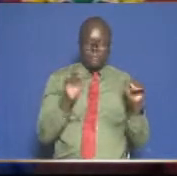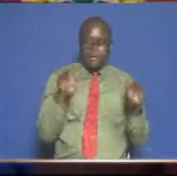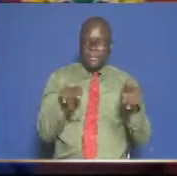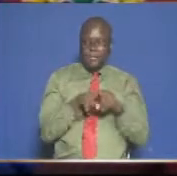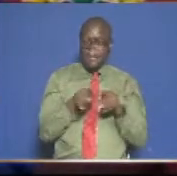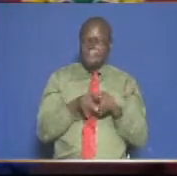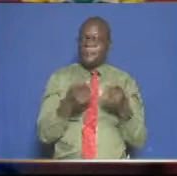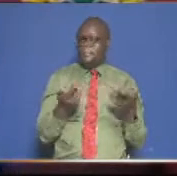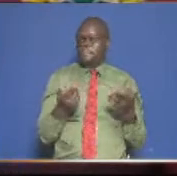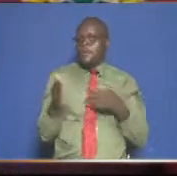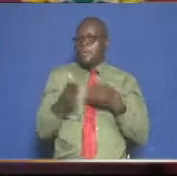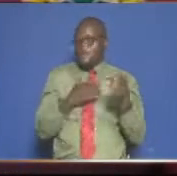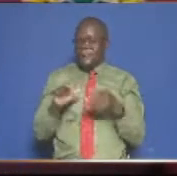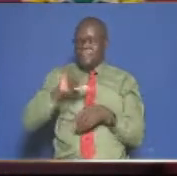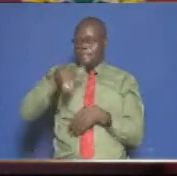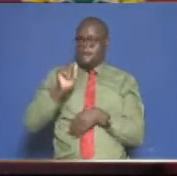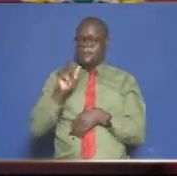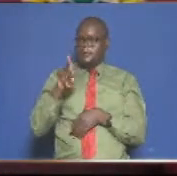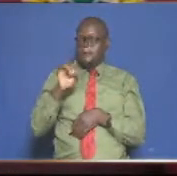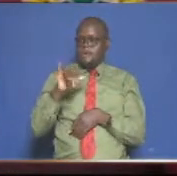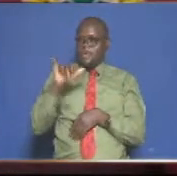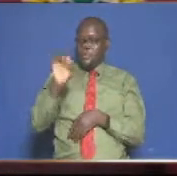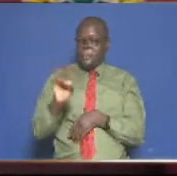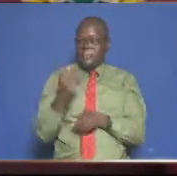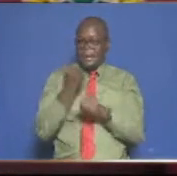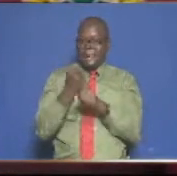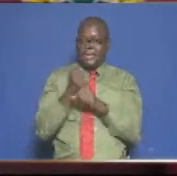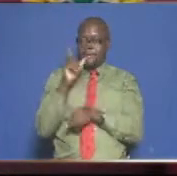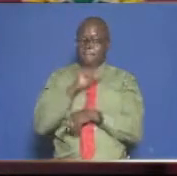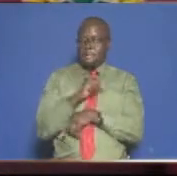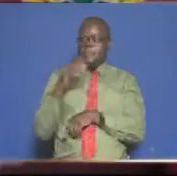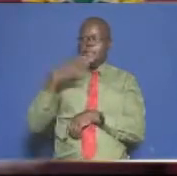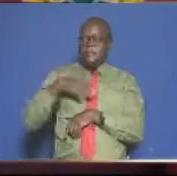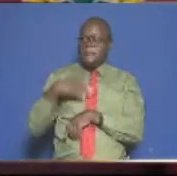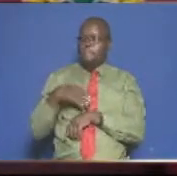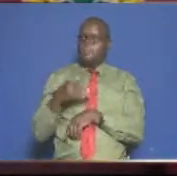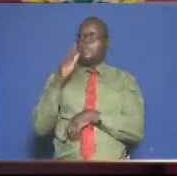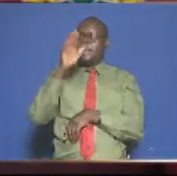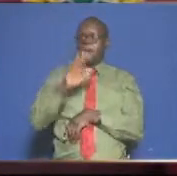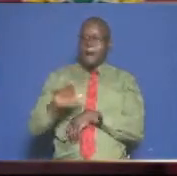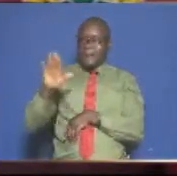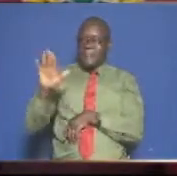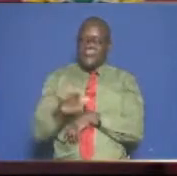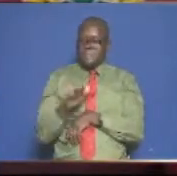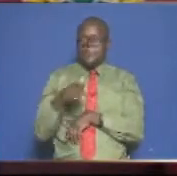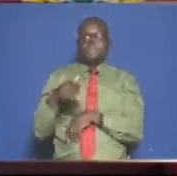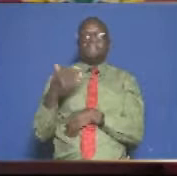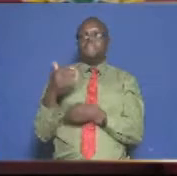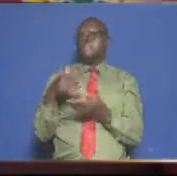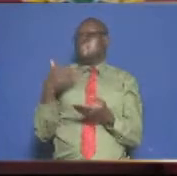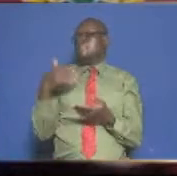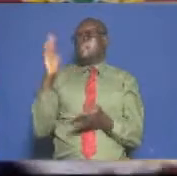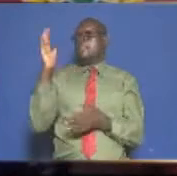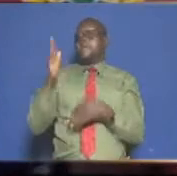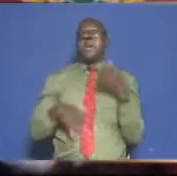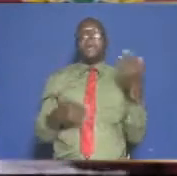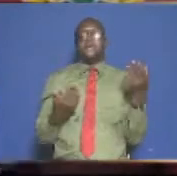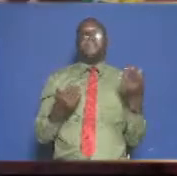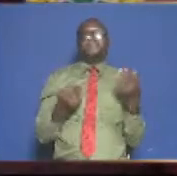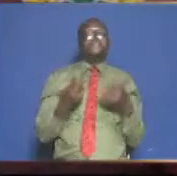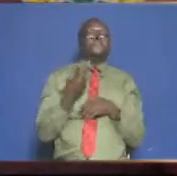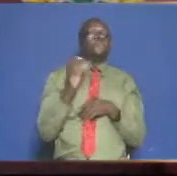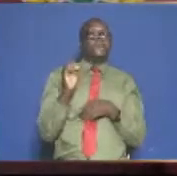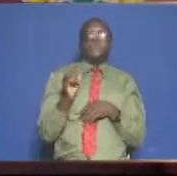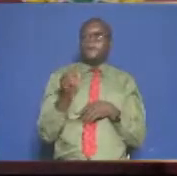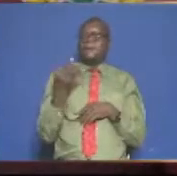of the magnitude that Jakoyo has left. There are people who have been in this Parliament even more times, more terms, but